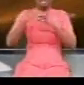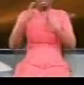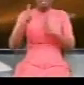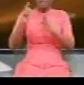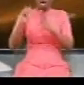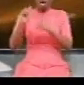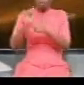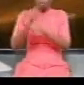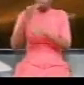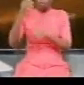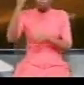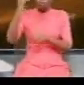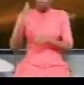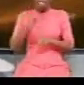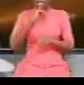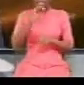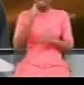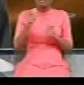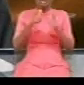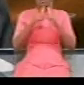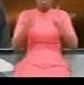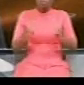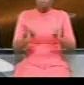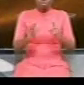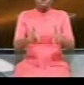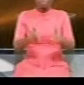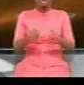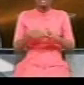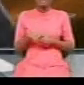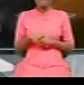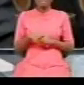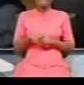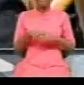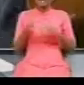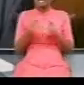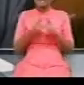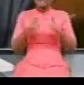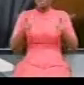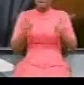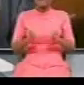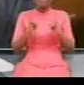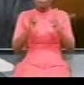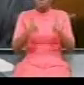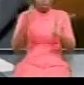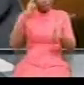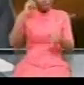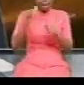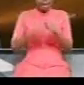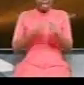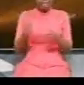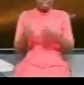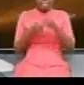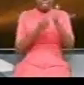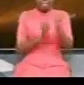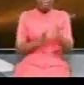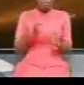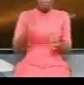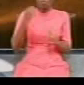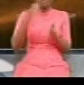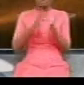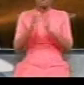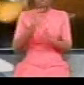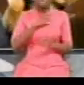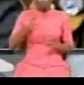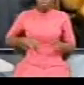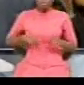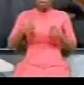of God is a great opportunity, a great privilege for every disciple of Jesus Christ